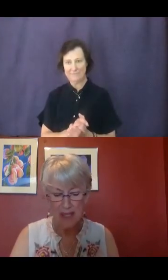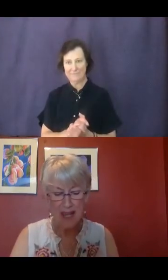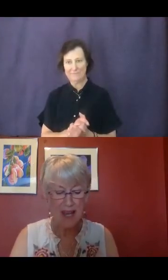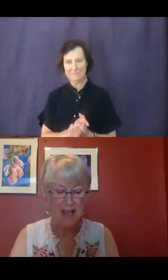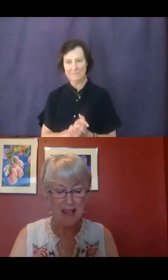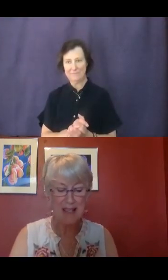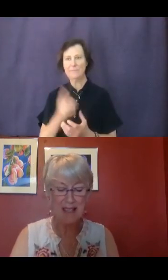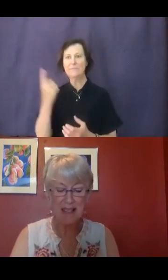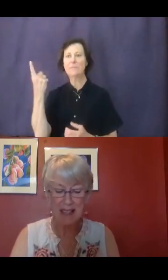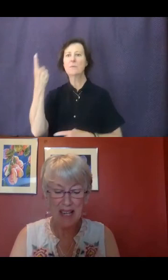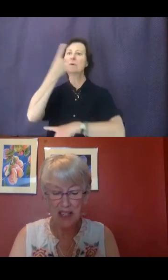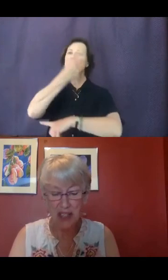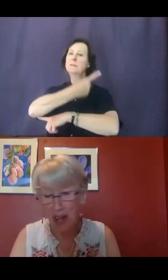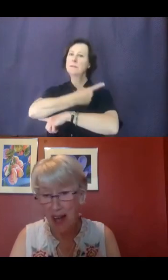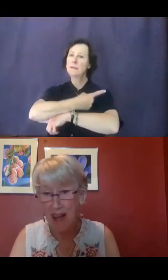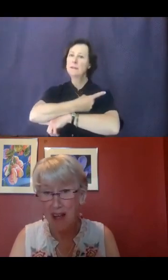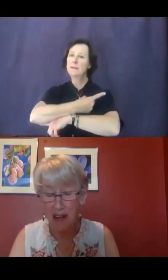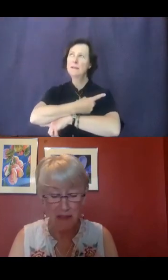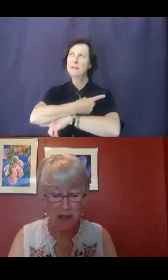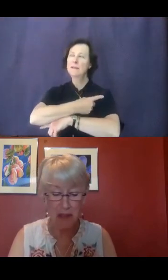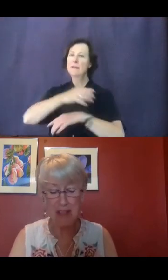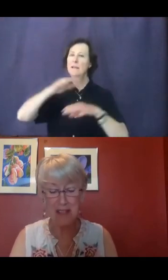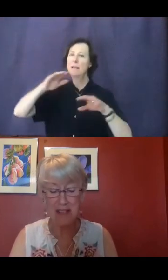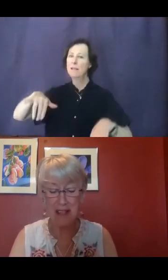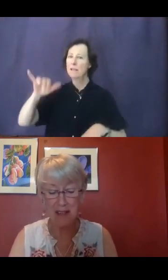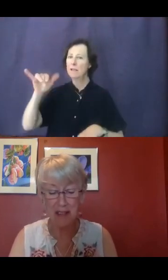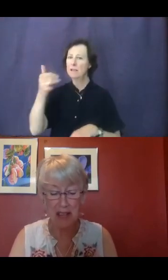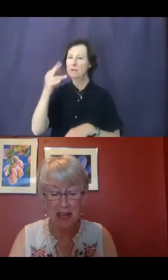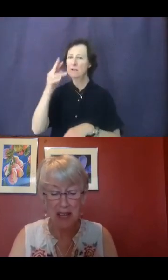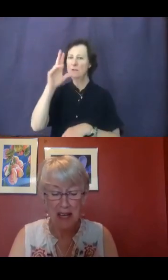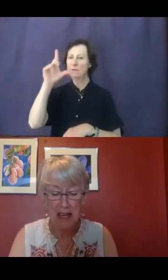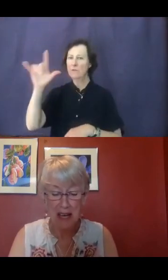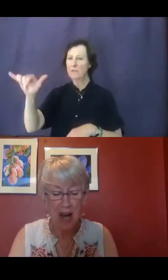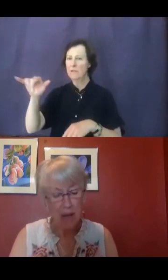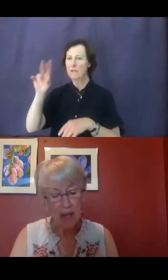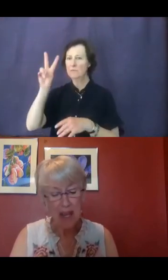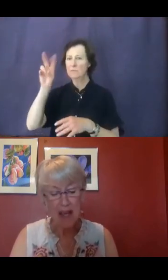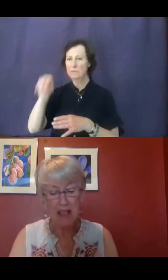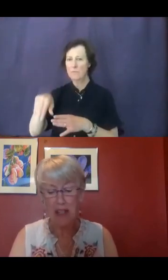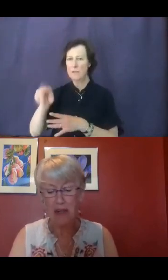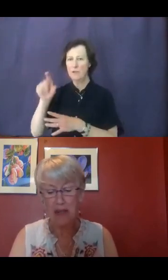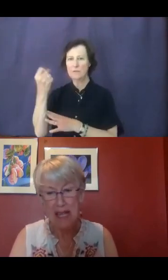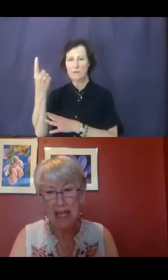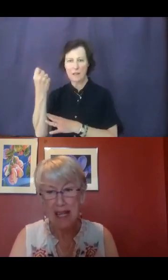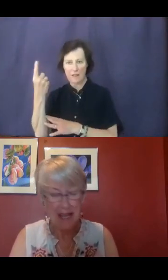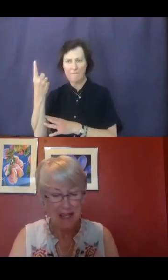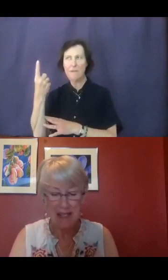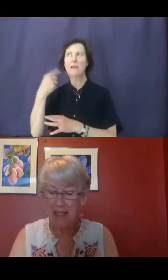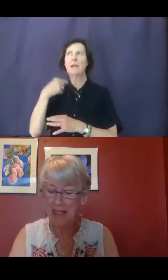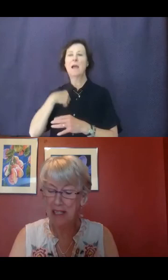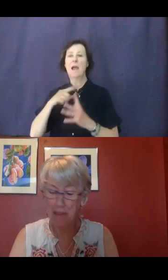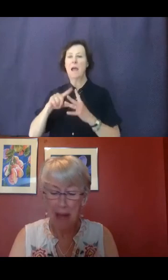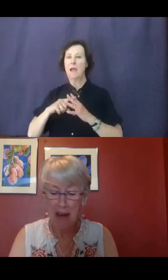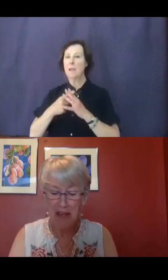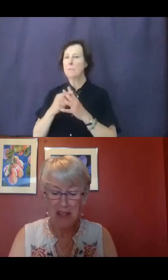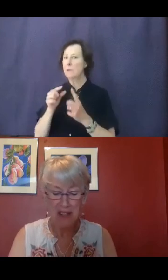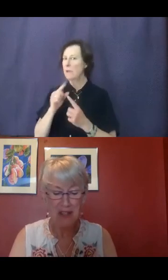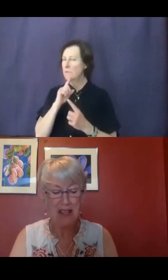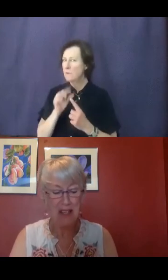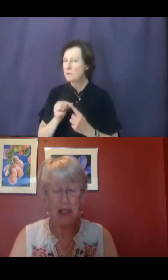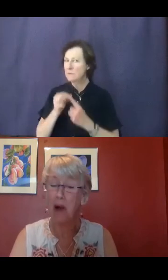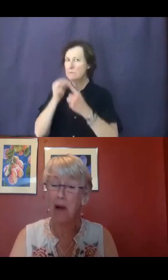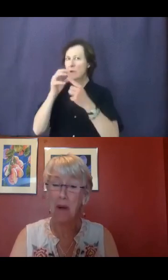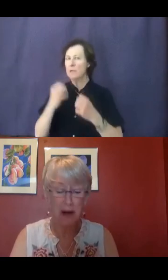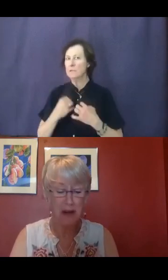One day in late July of 2011, I began a unique and inspiring